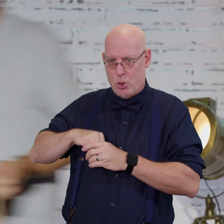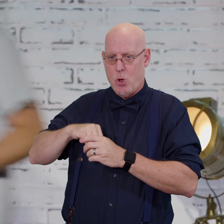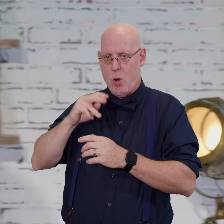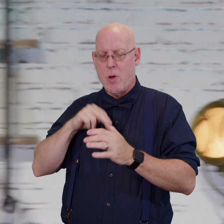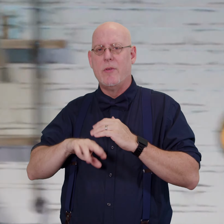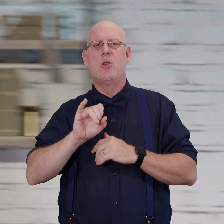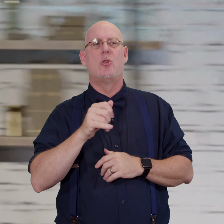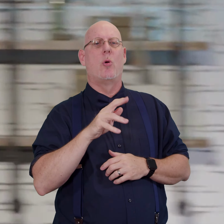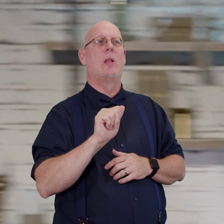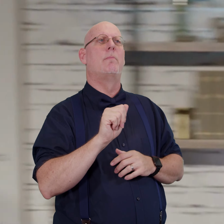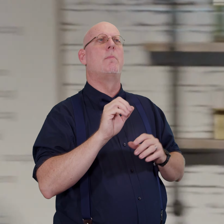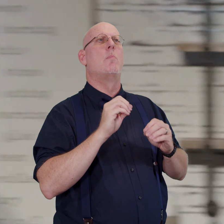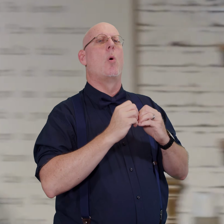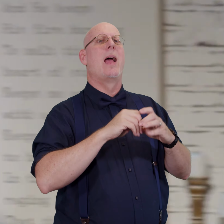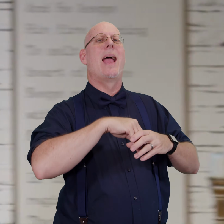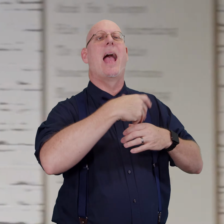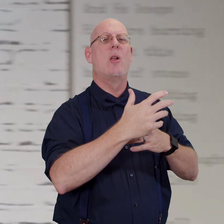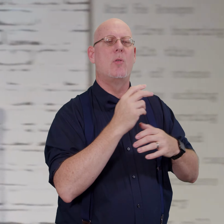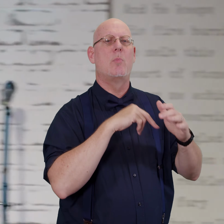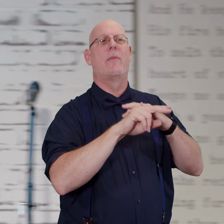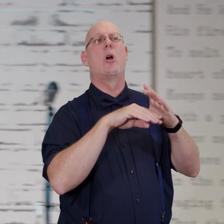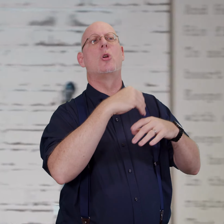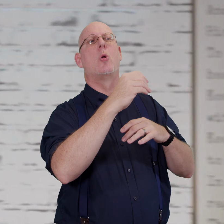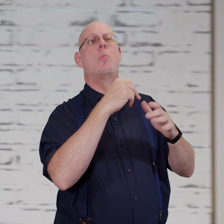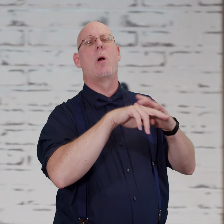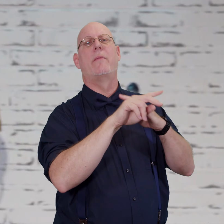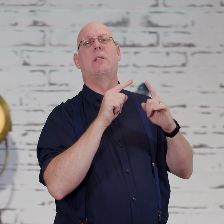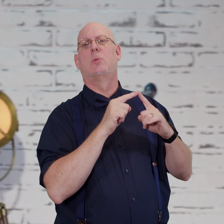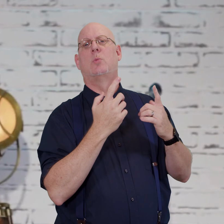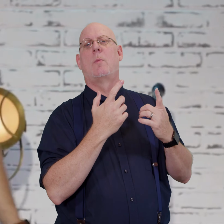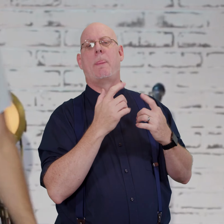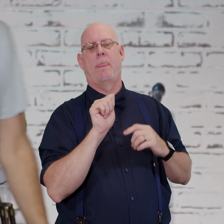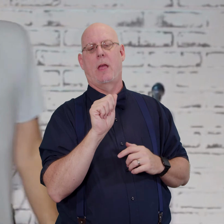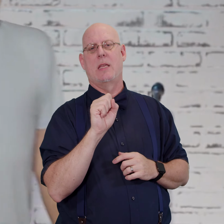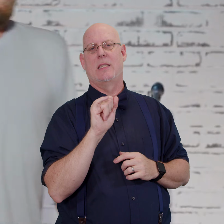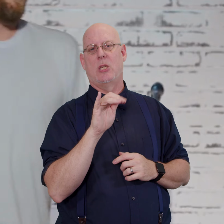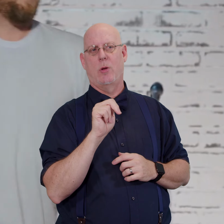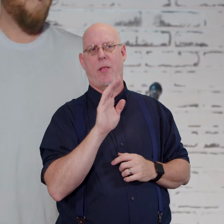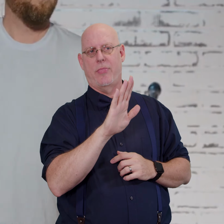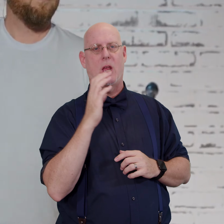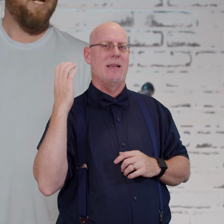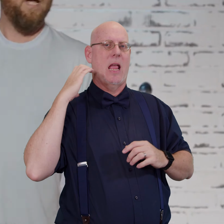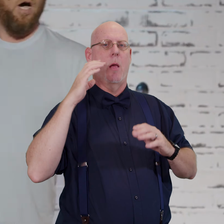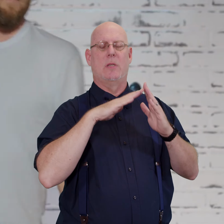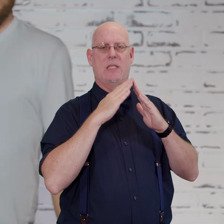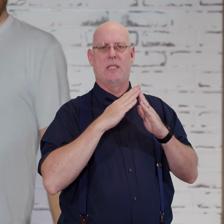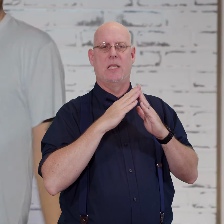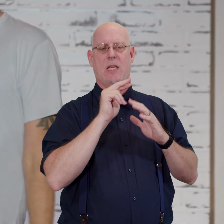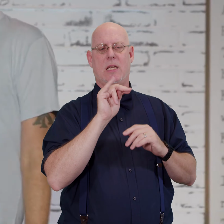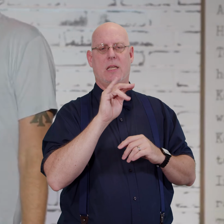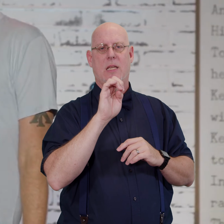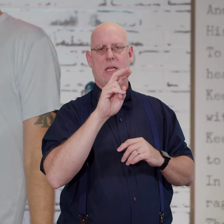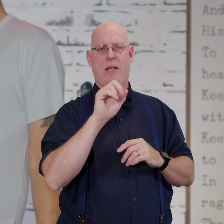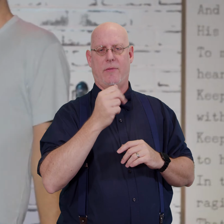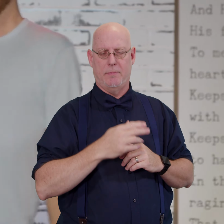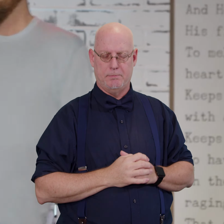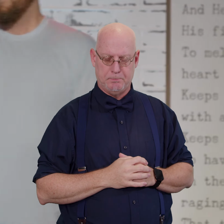prophet. And Jonah was more so an external prophet going to prophesy to the Assyrians in their capital city of